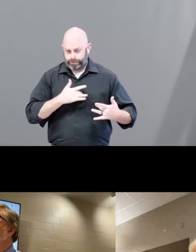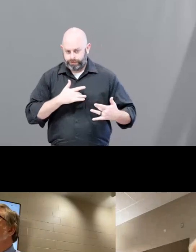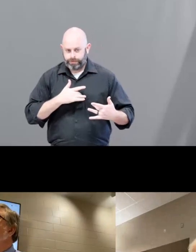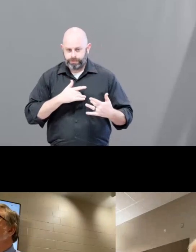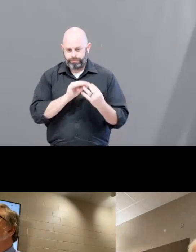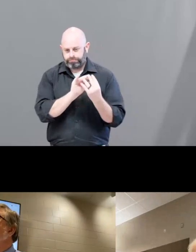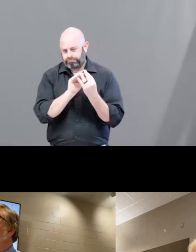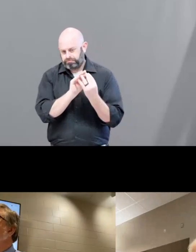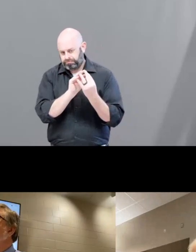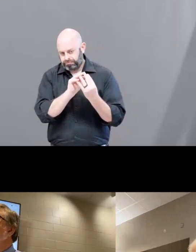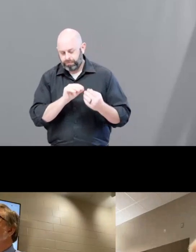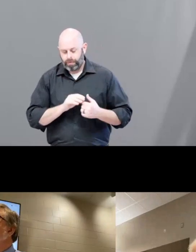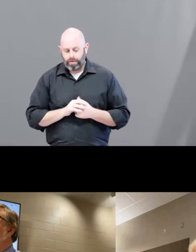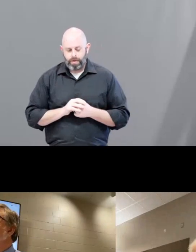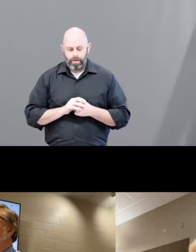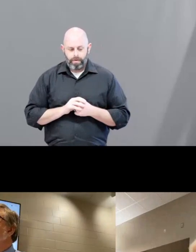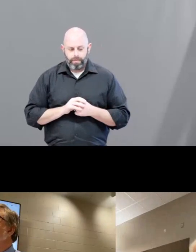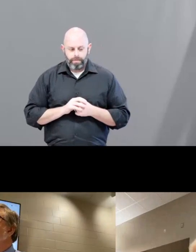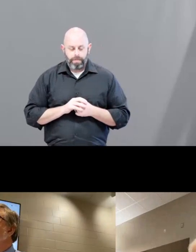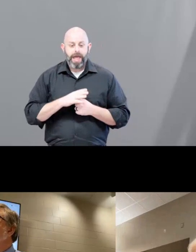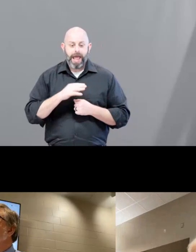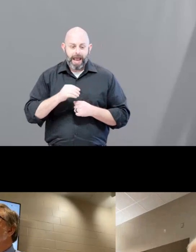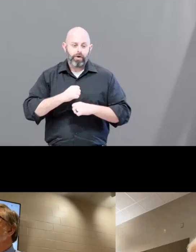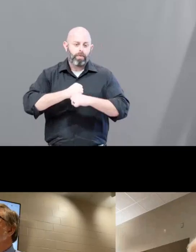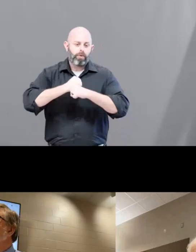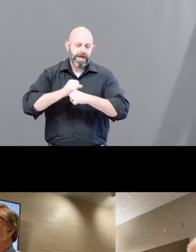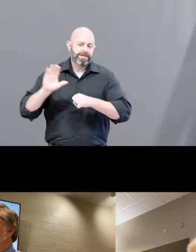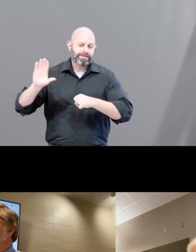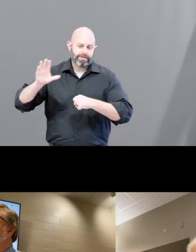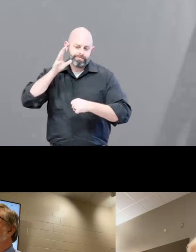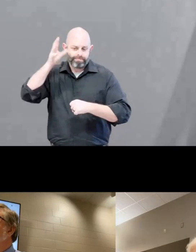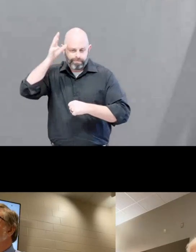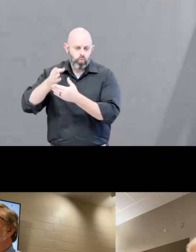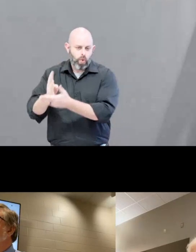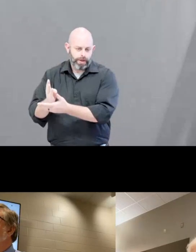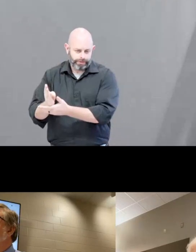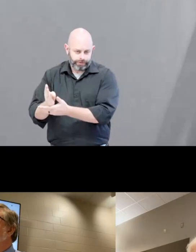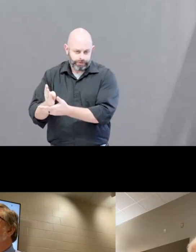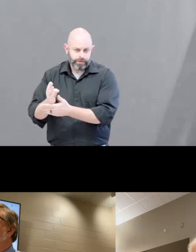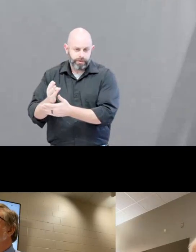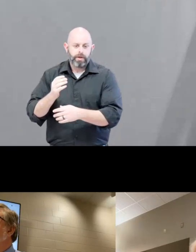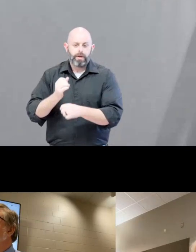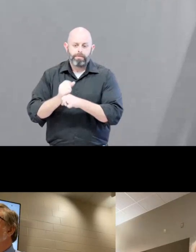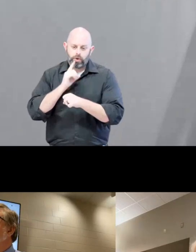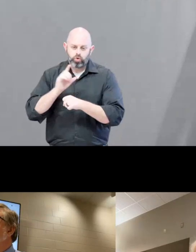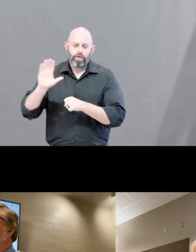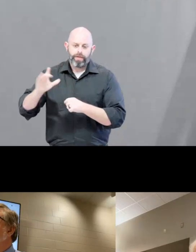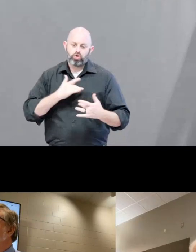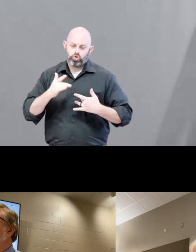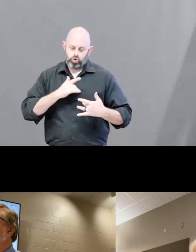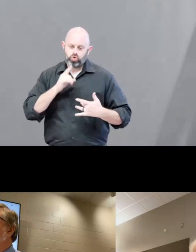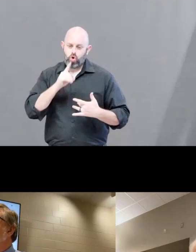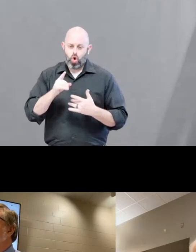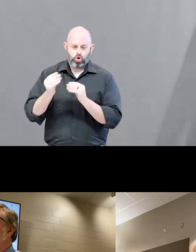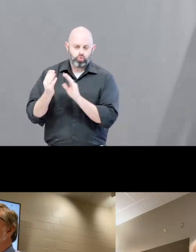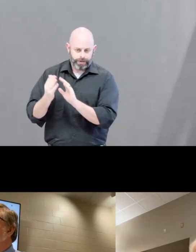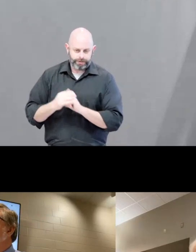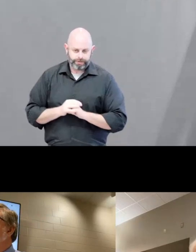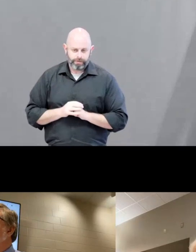have. And it protects their rights and ensures, that their concerns are